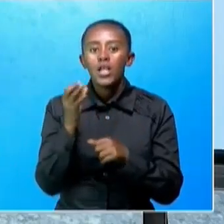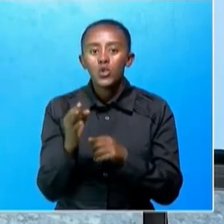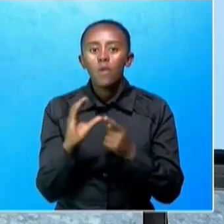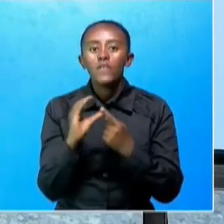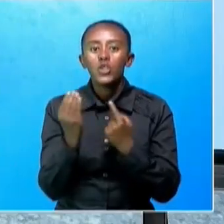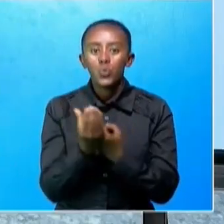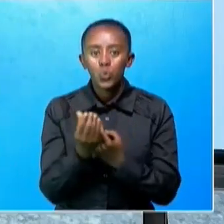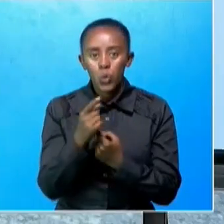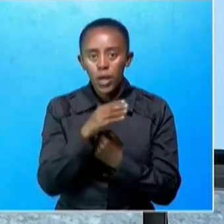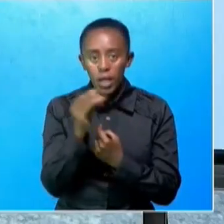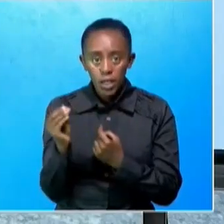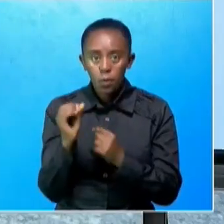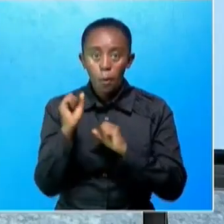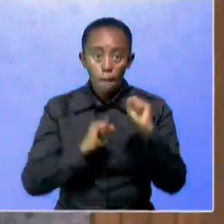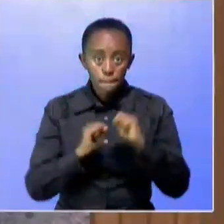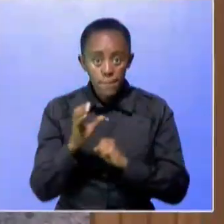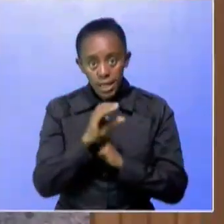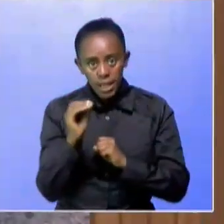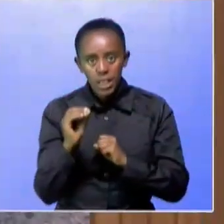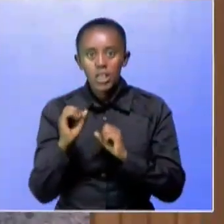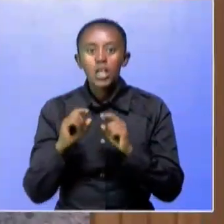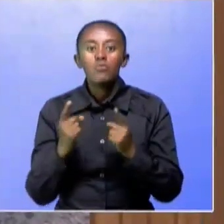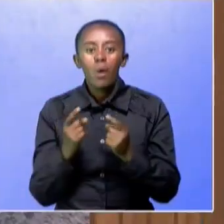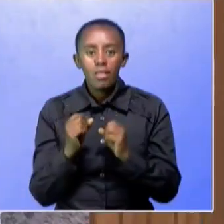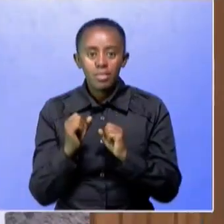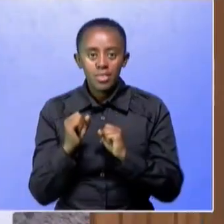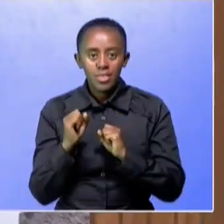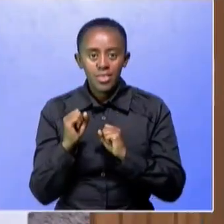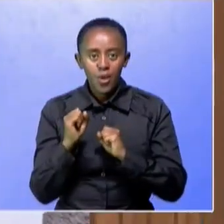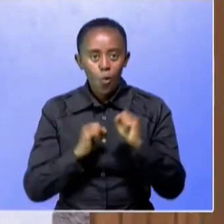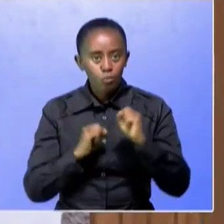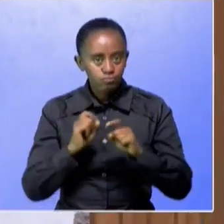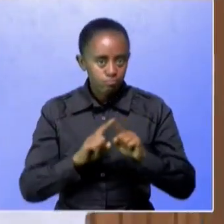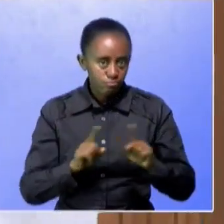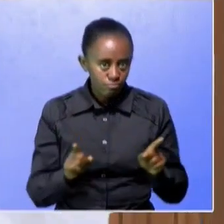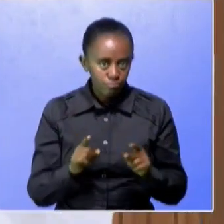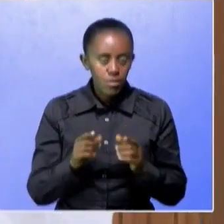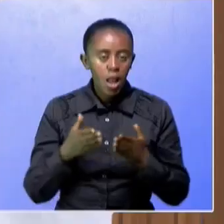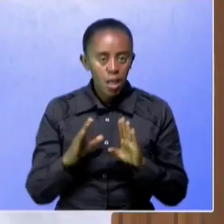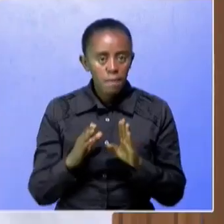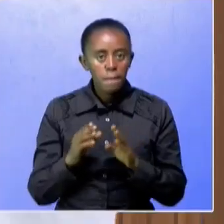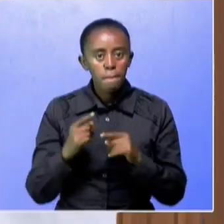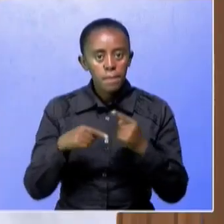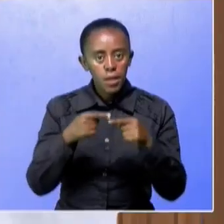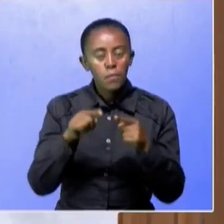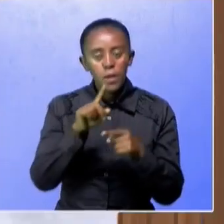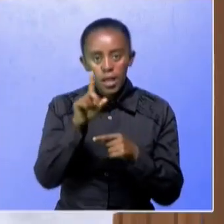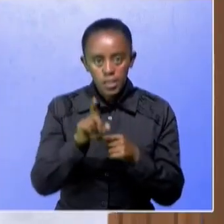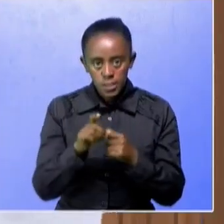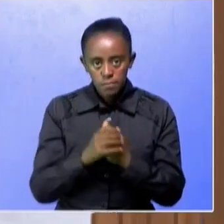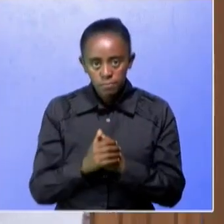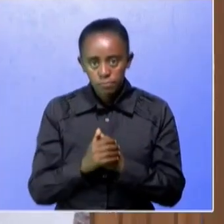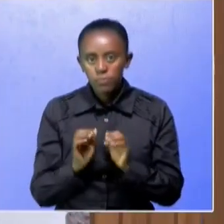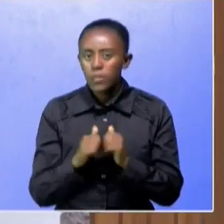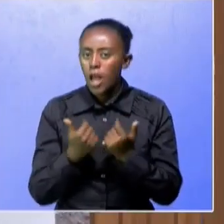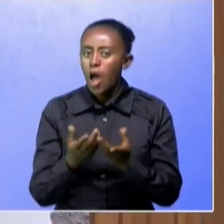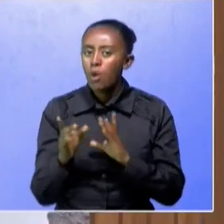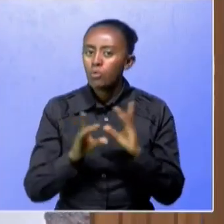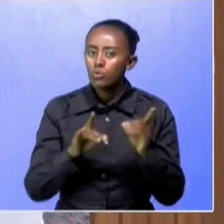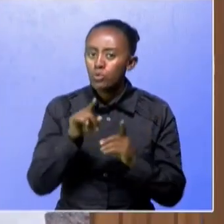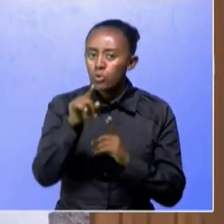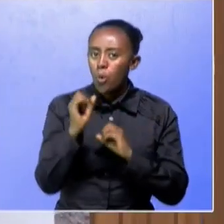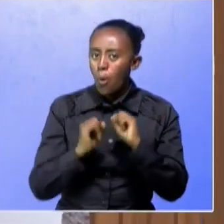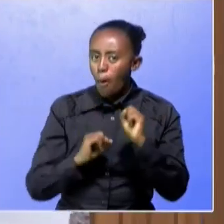situation and compare and contrast. So before that, let me go and ask you that. How do you compare